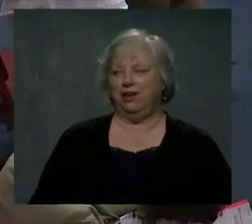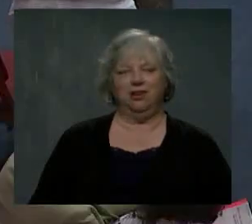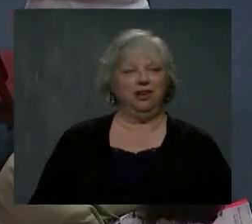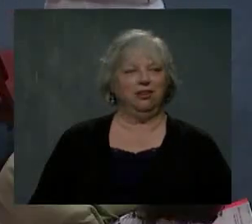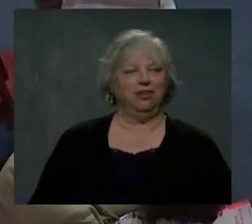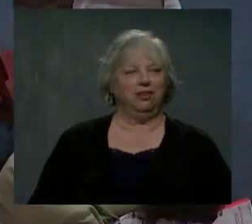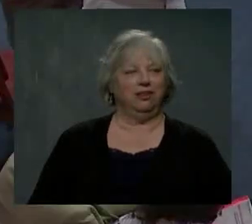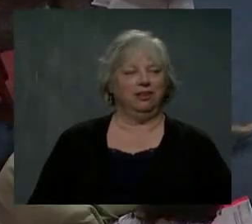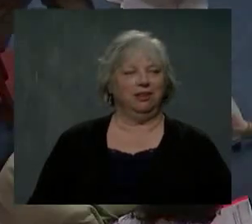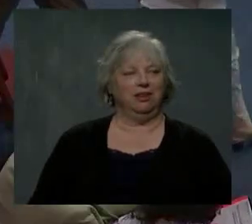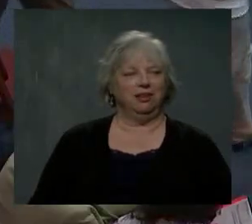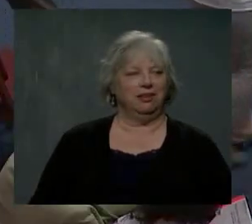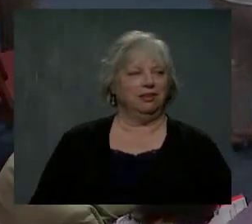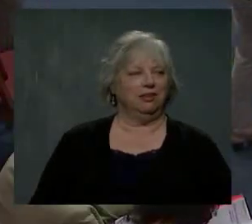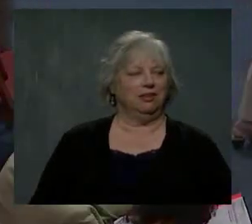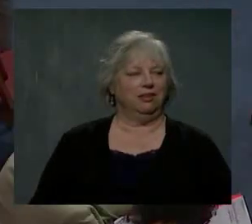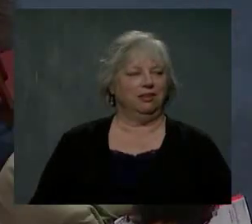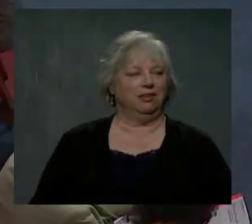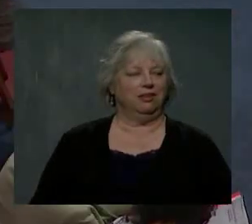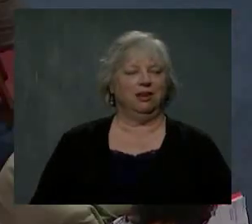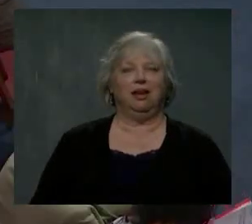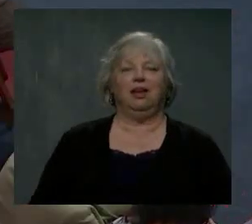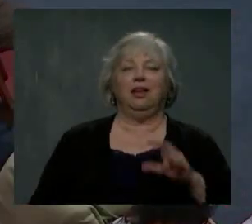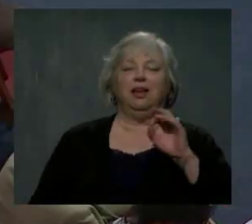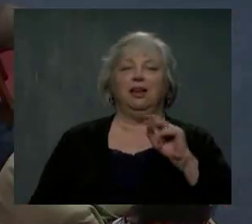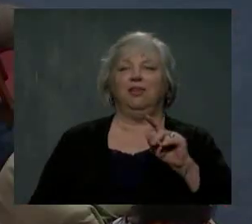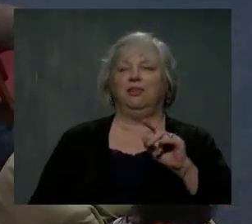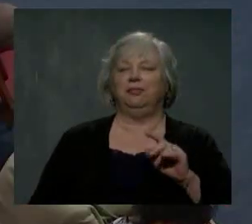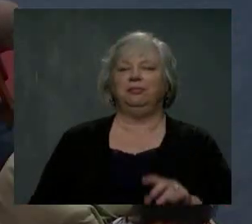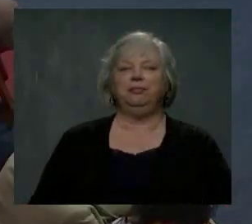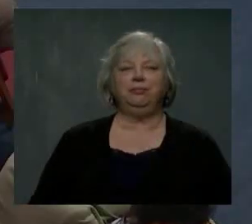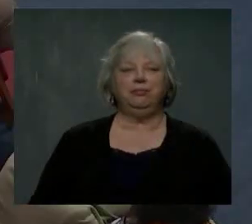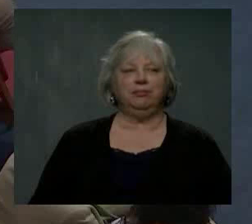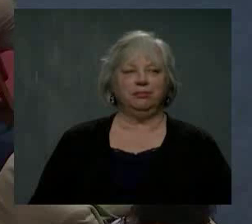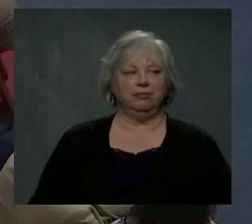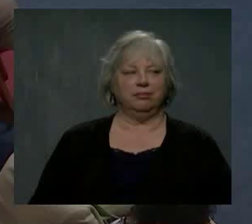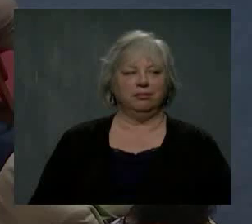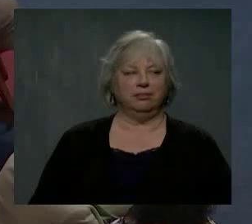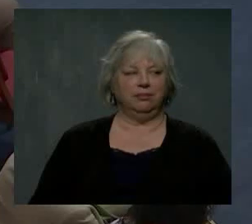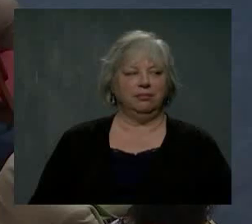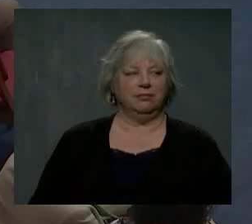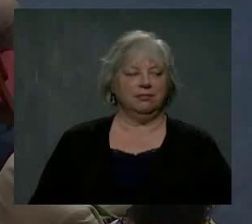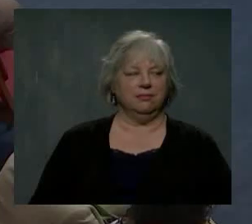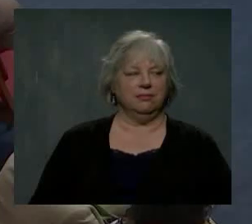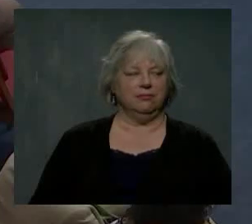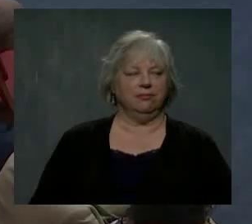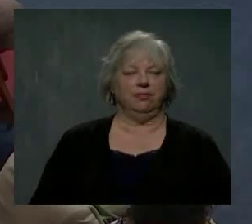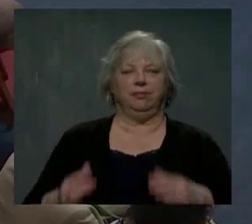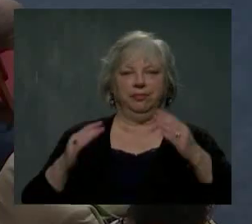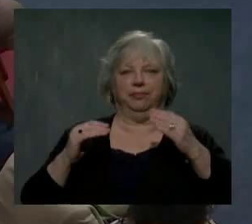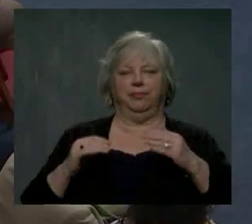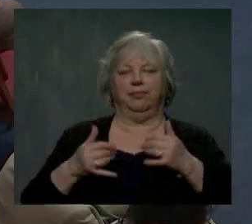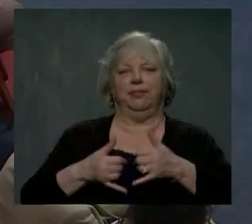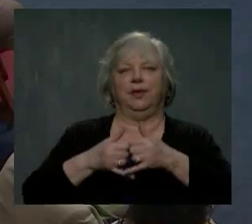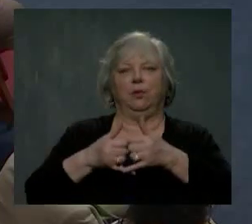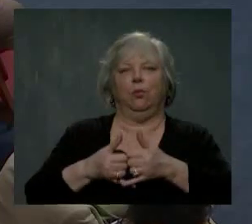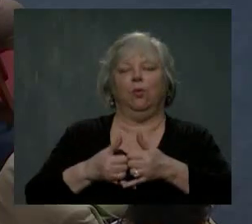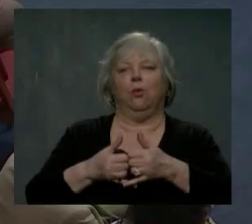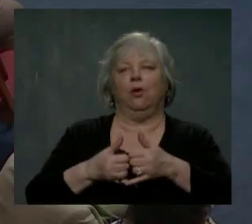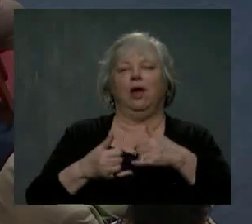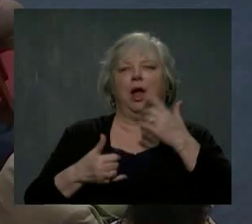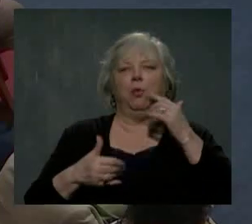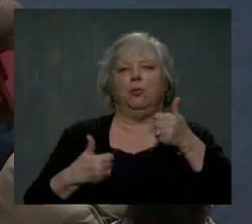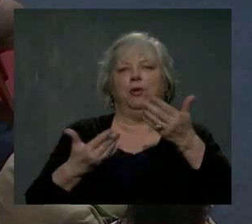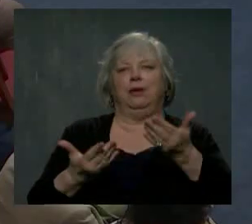Thank you, Silas. Okay. The next award that I would like to